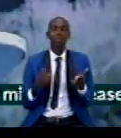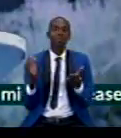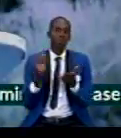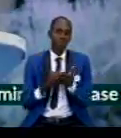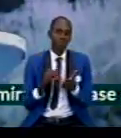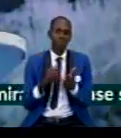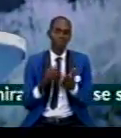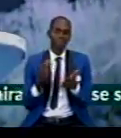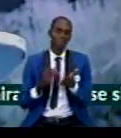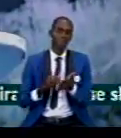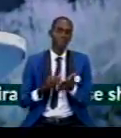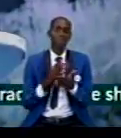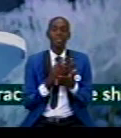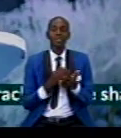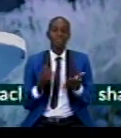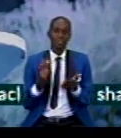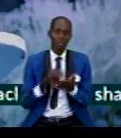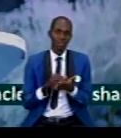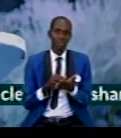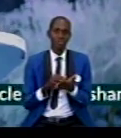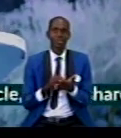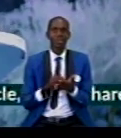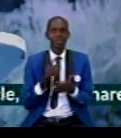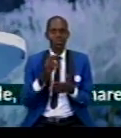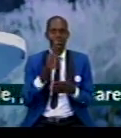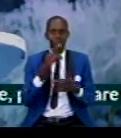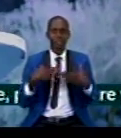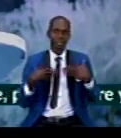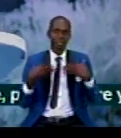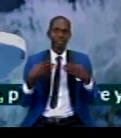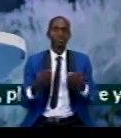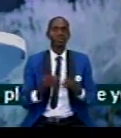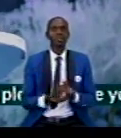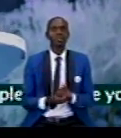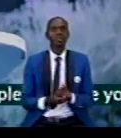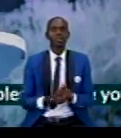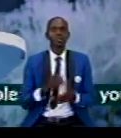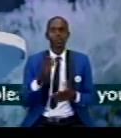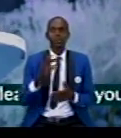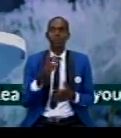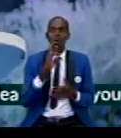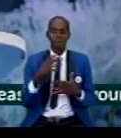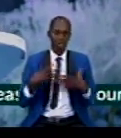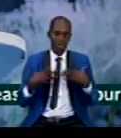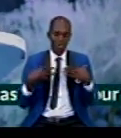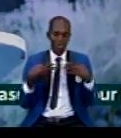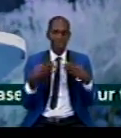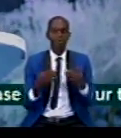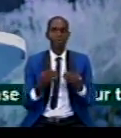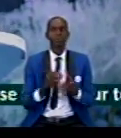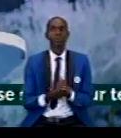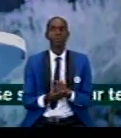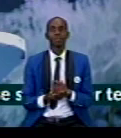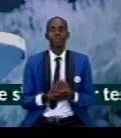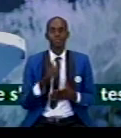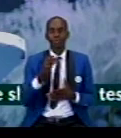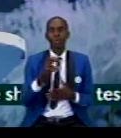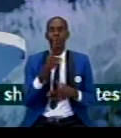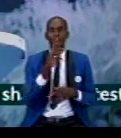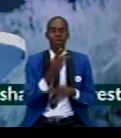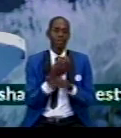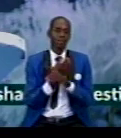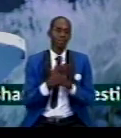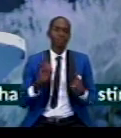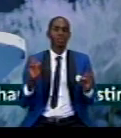healed. You are healed. You are delivered. As you see what the Lord has done,